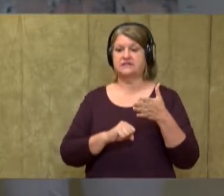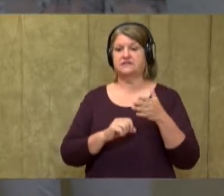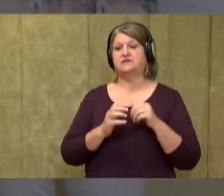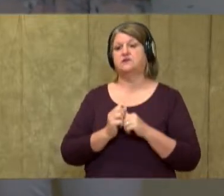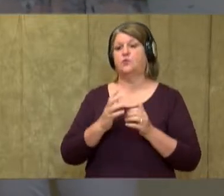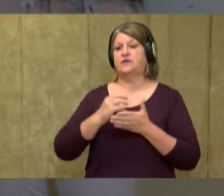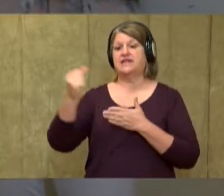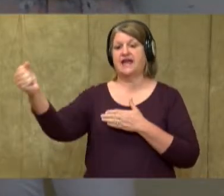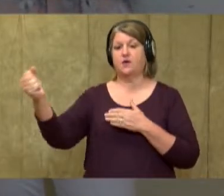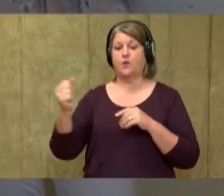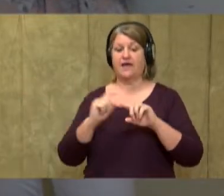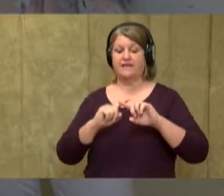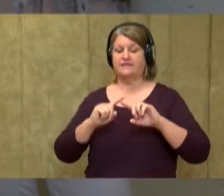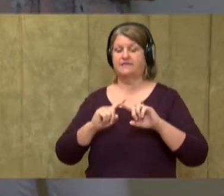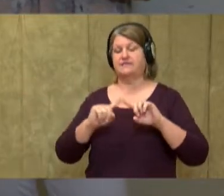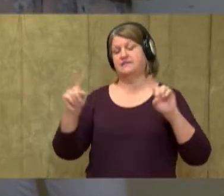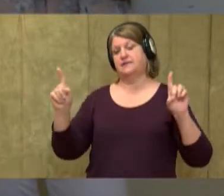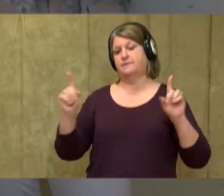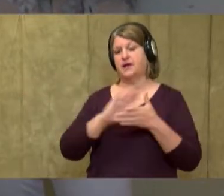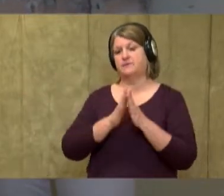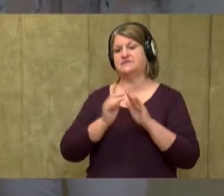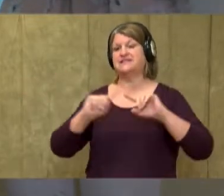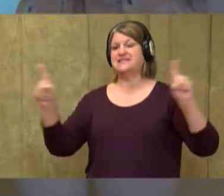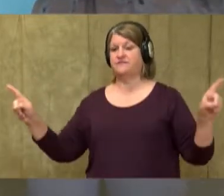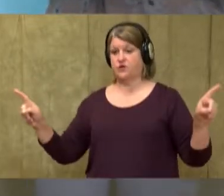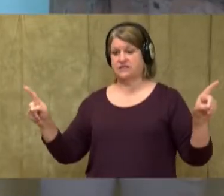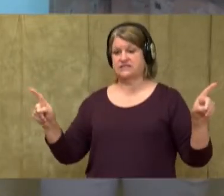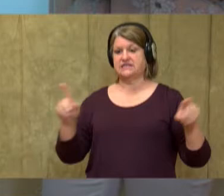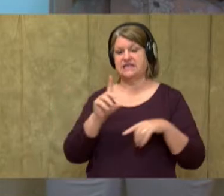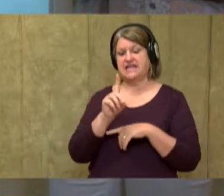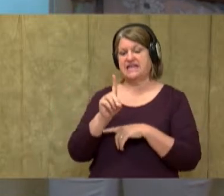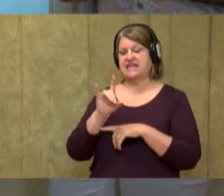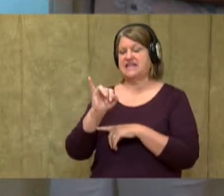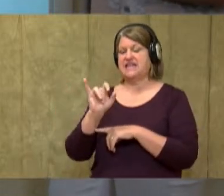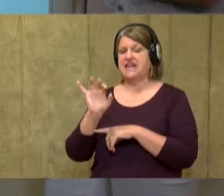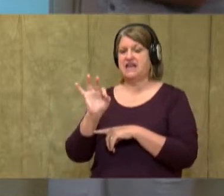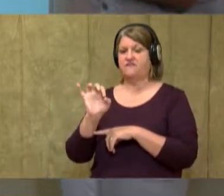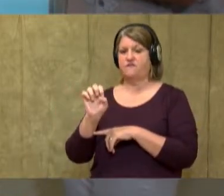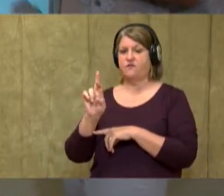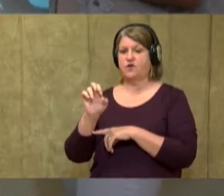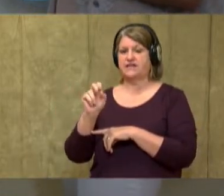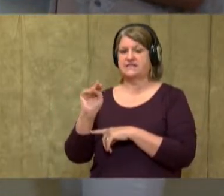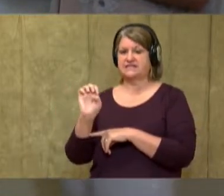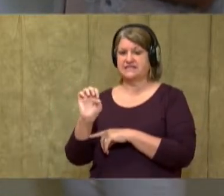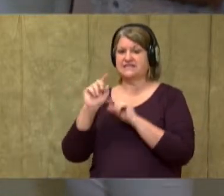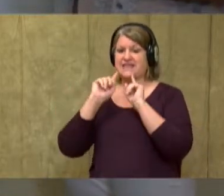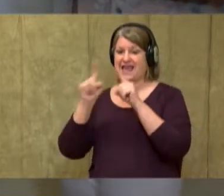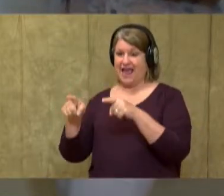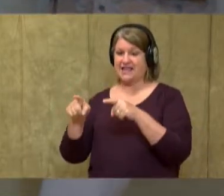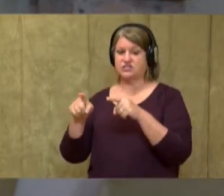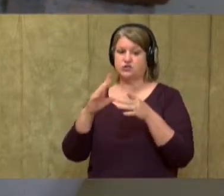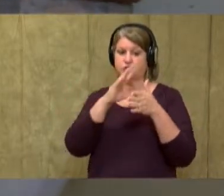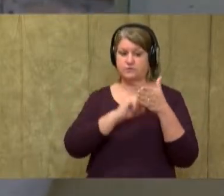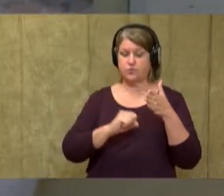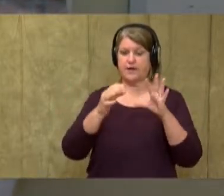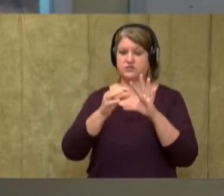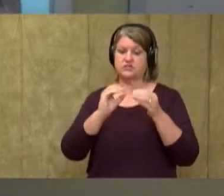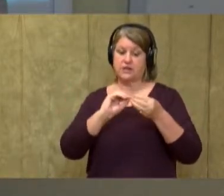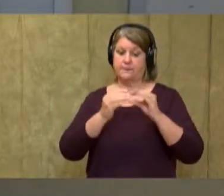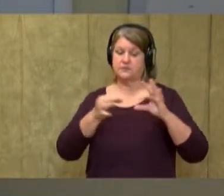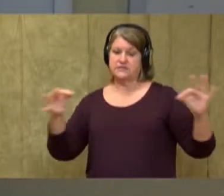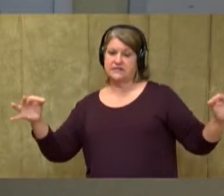the difference. The difference is the answer to the subtraction equation. When we subtract, we use this sign.